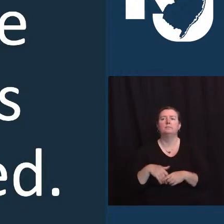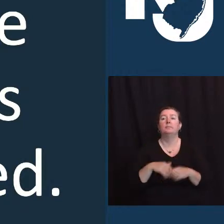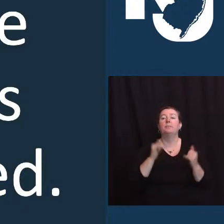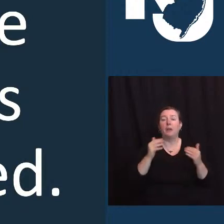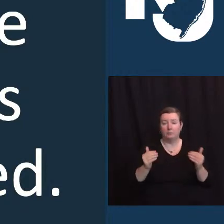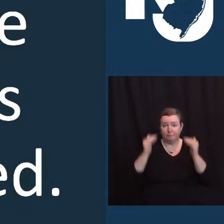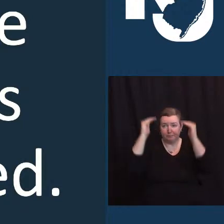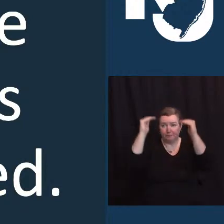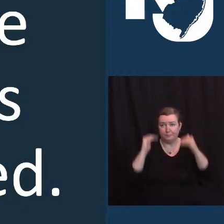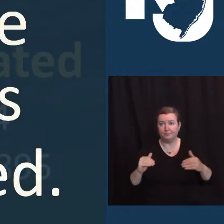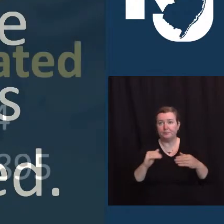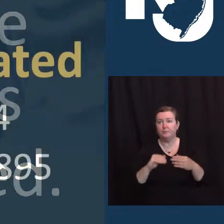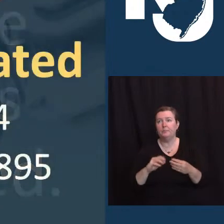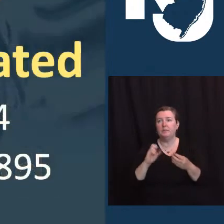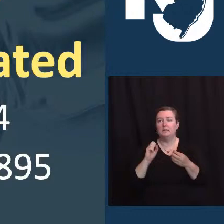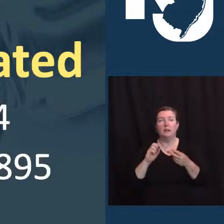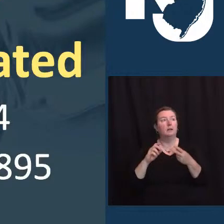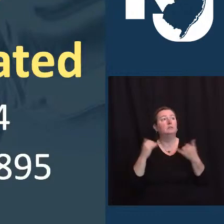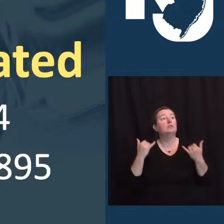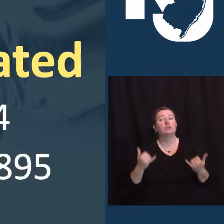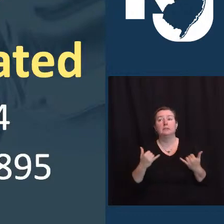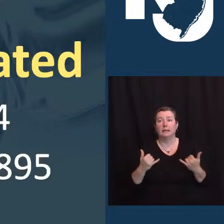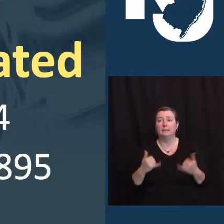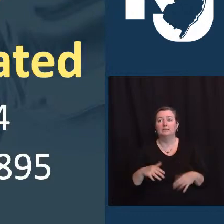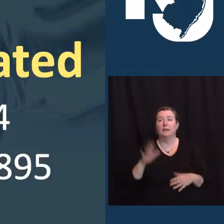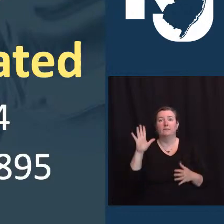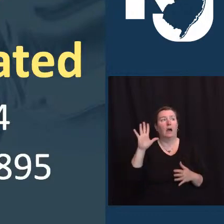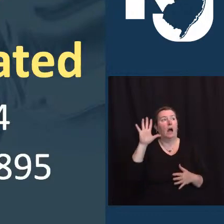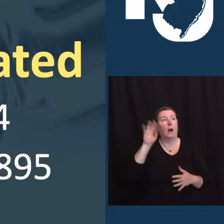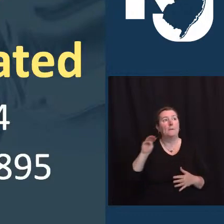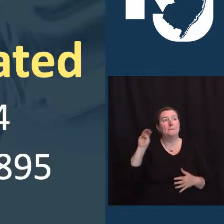at the latest numbers. Today, we're reporting a total of